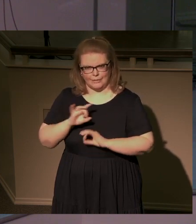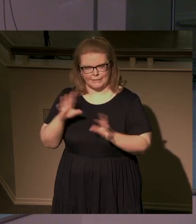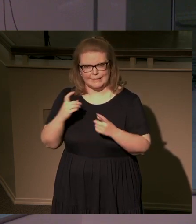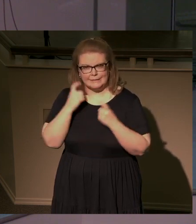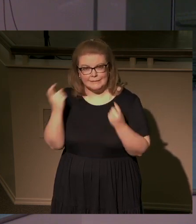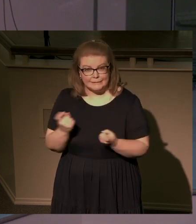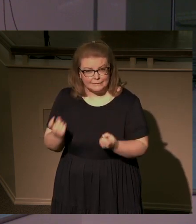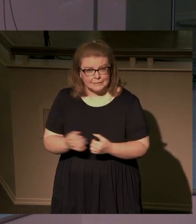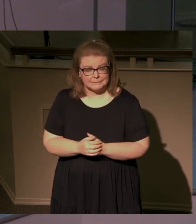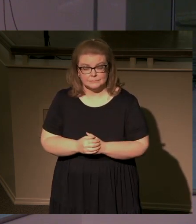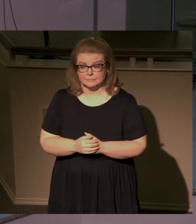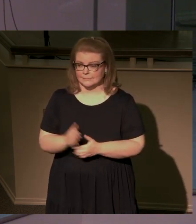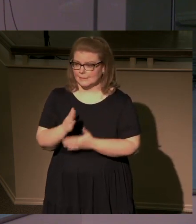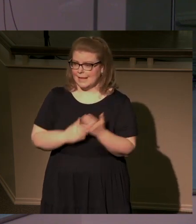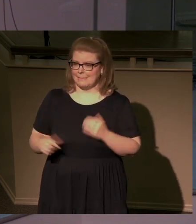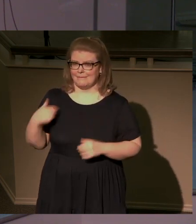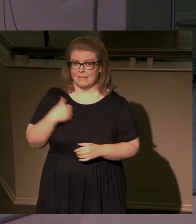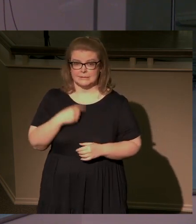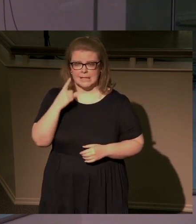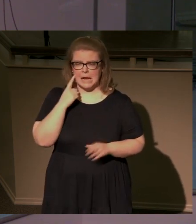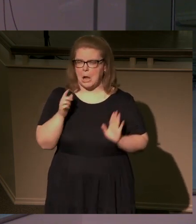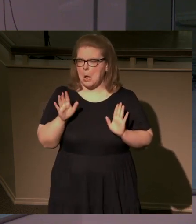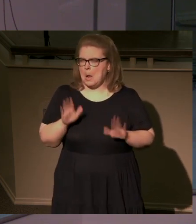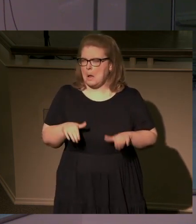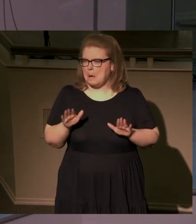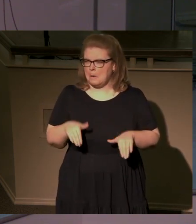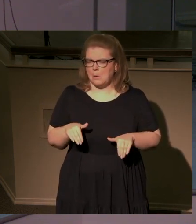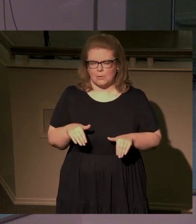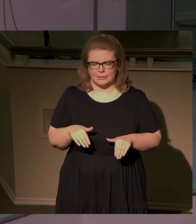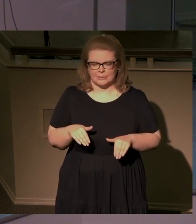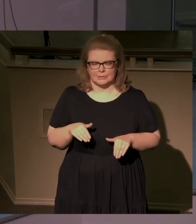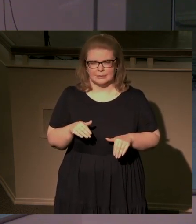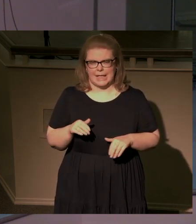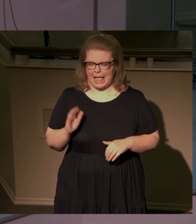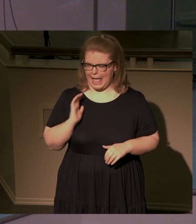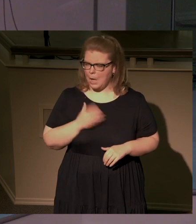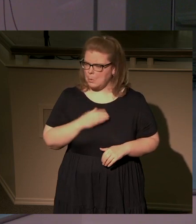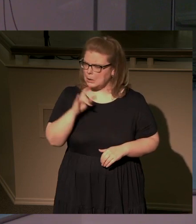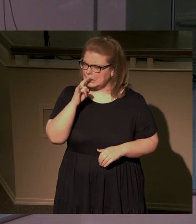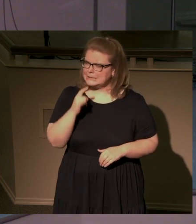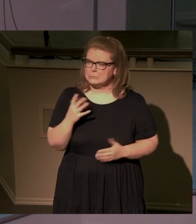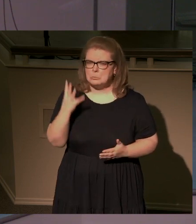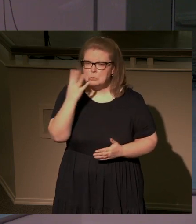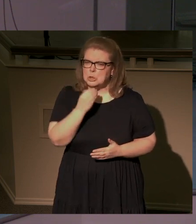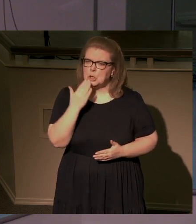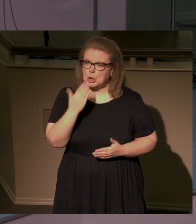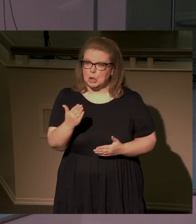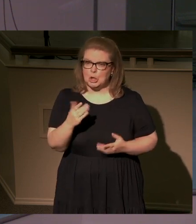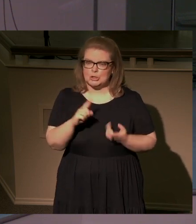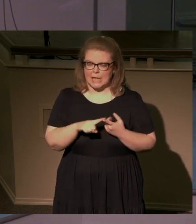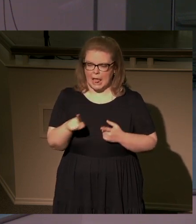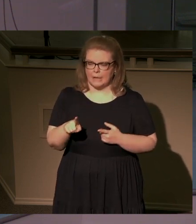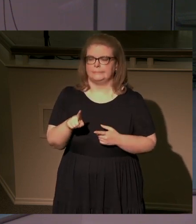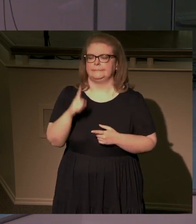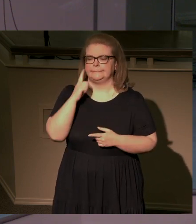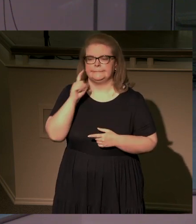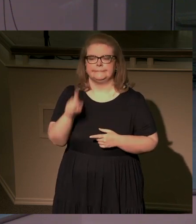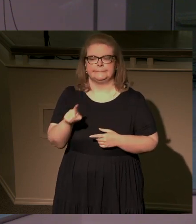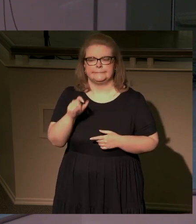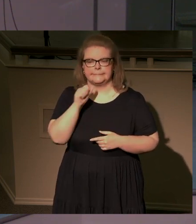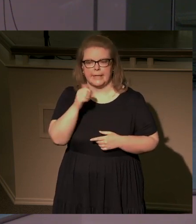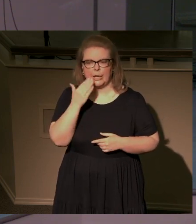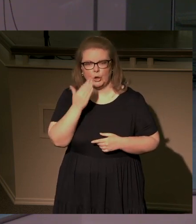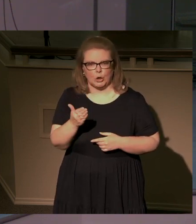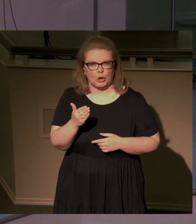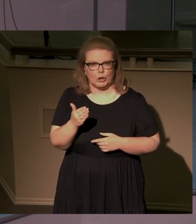Some of us erroneously think that our kids are really pretty good until they're not pretty good, and that